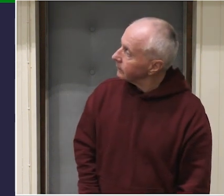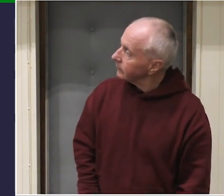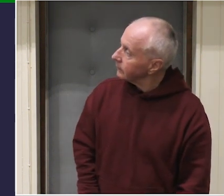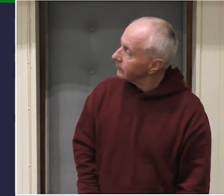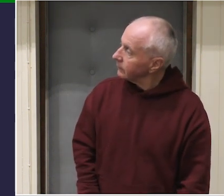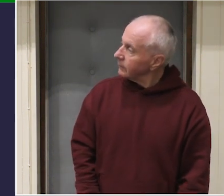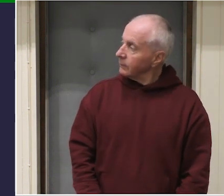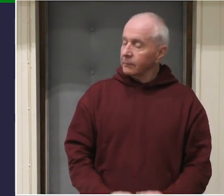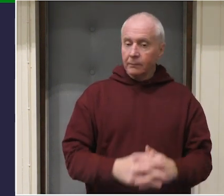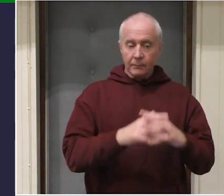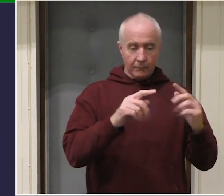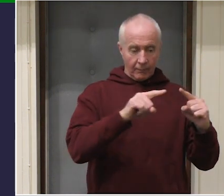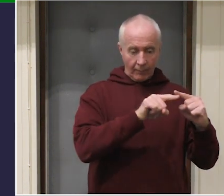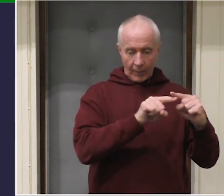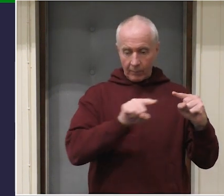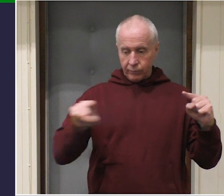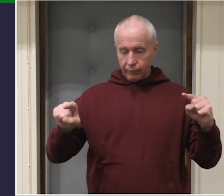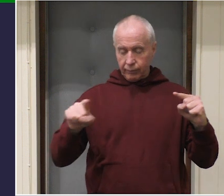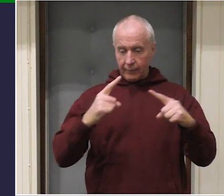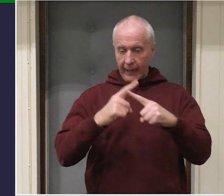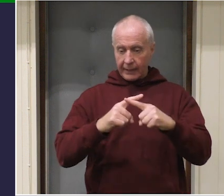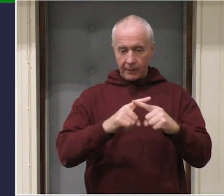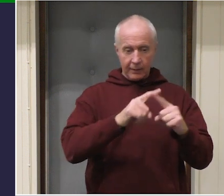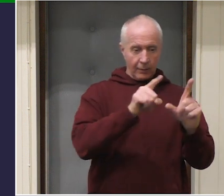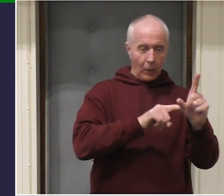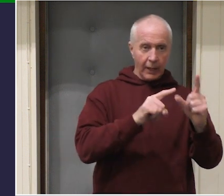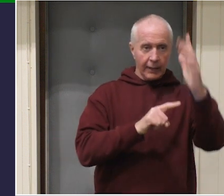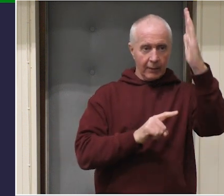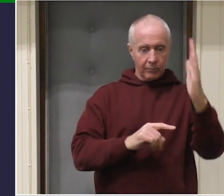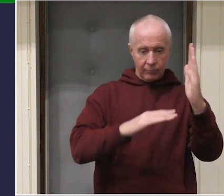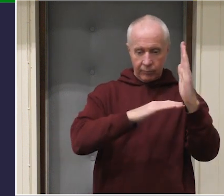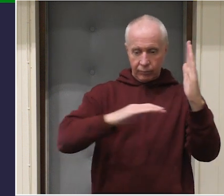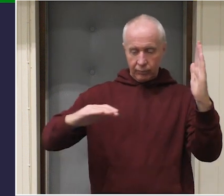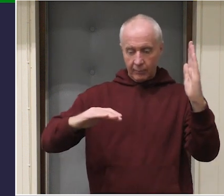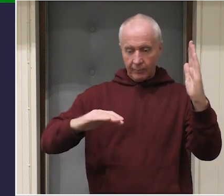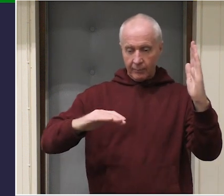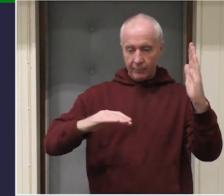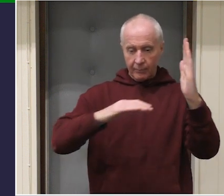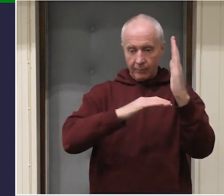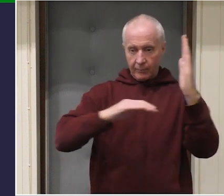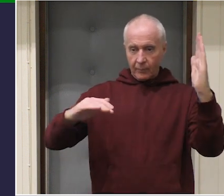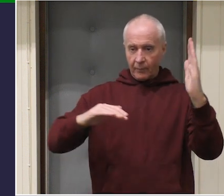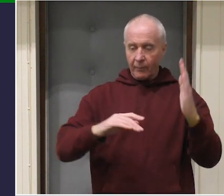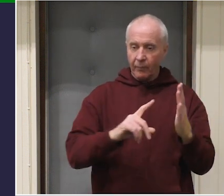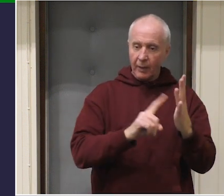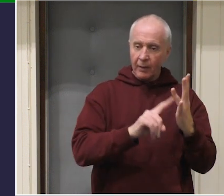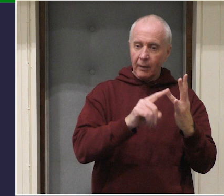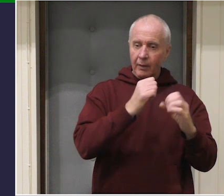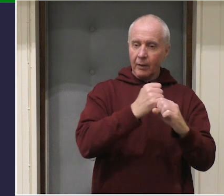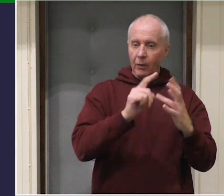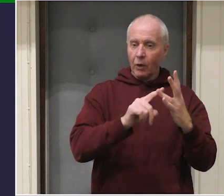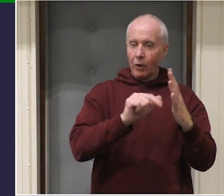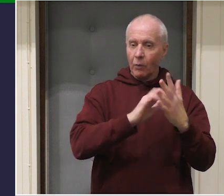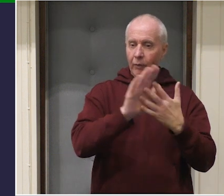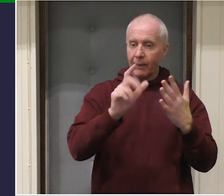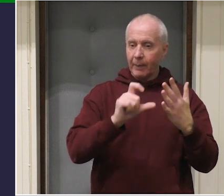the y-axis, I've put the radius of my stars. Notice that both of these axes are logarithmic, because otherwise everything will be squashed into the